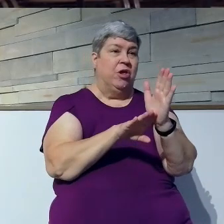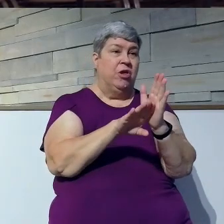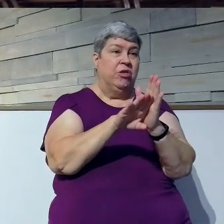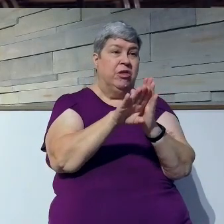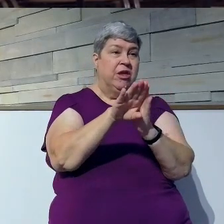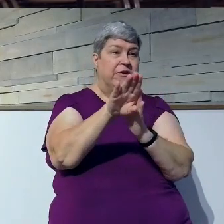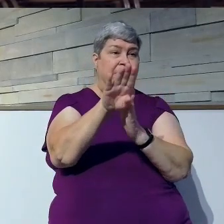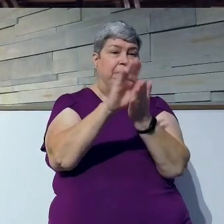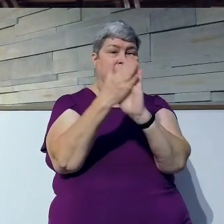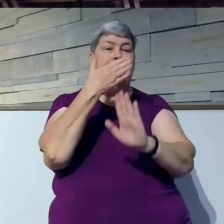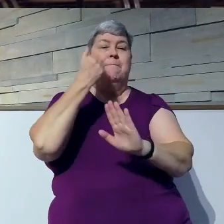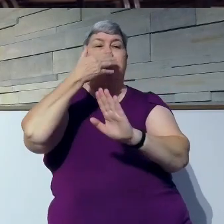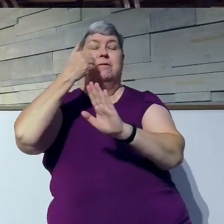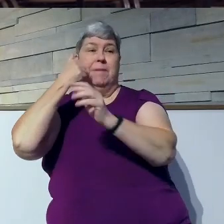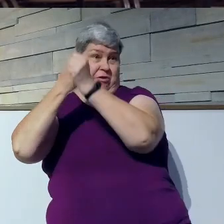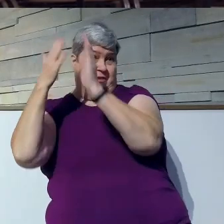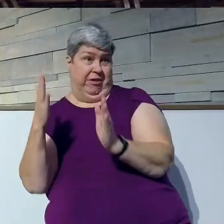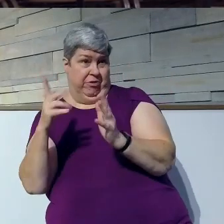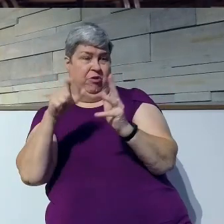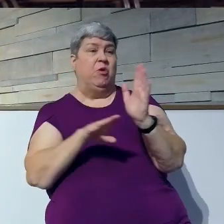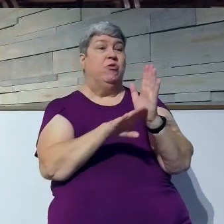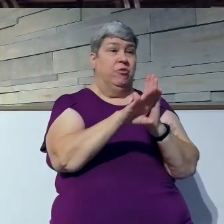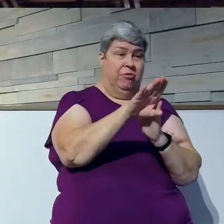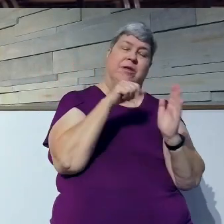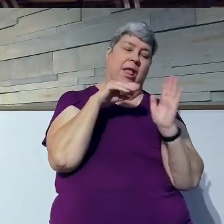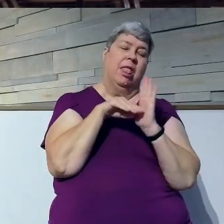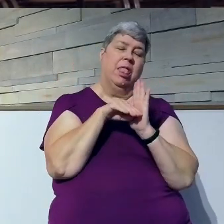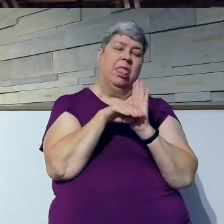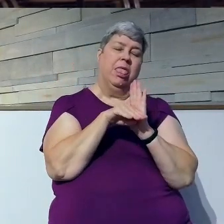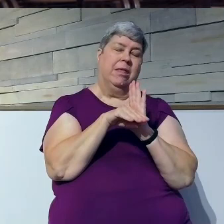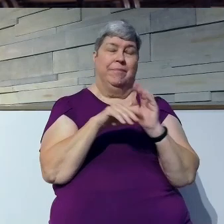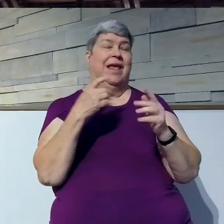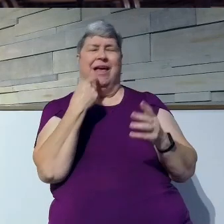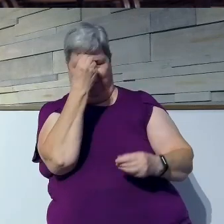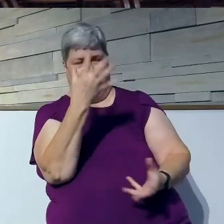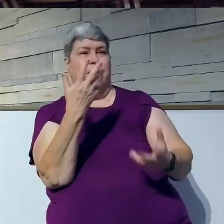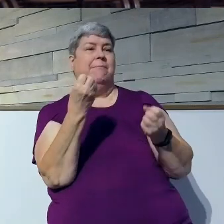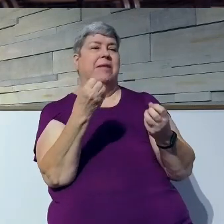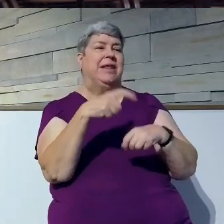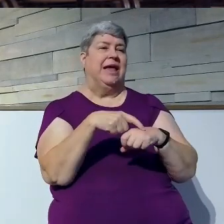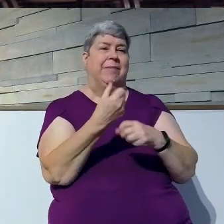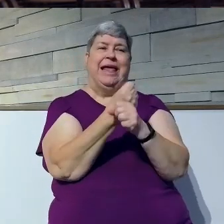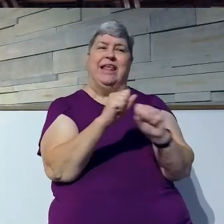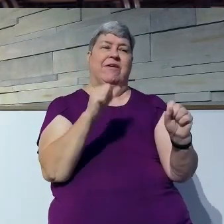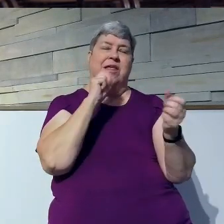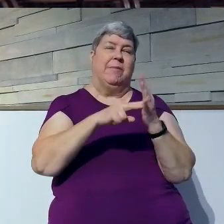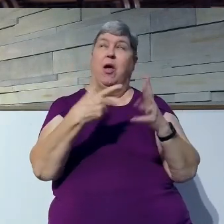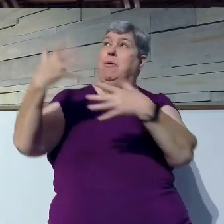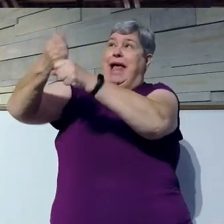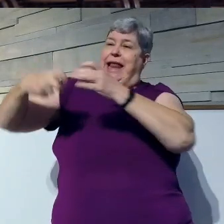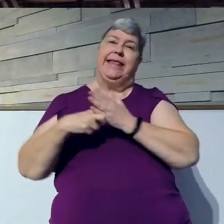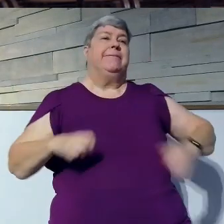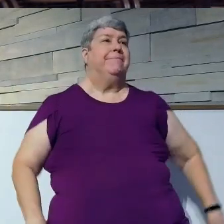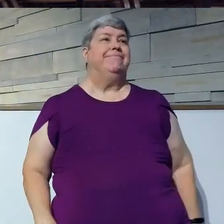as disciples. You're supposed to grow. I've told you many times, salvation is not a ticket to heaven.